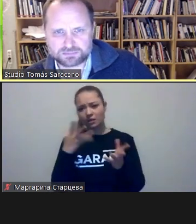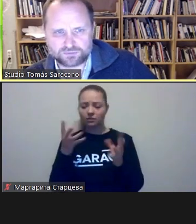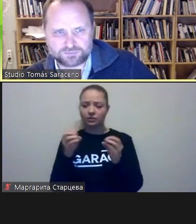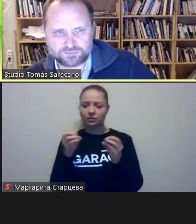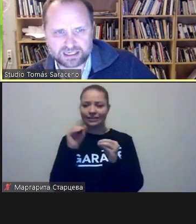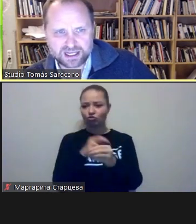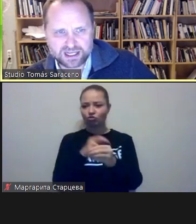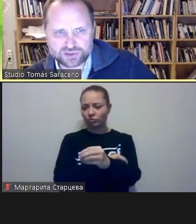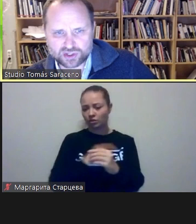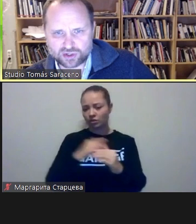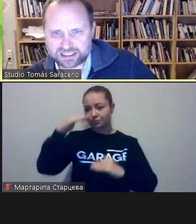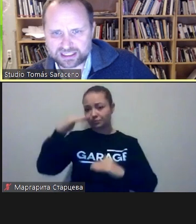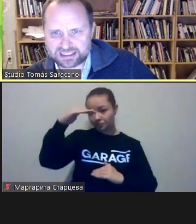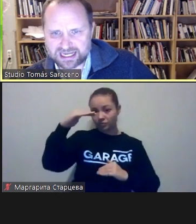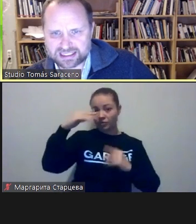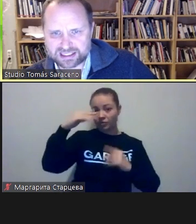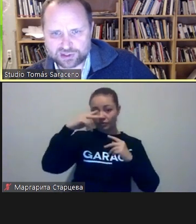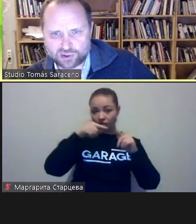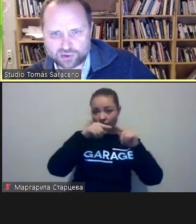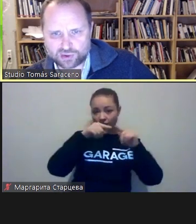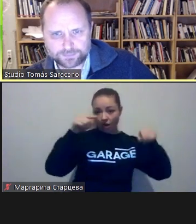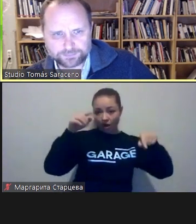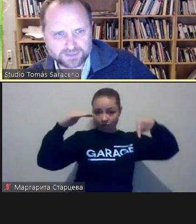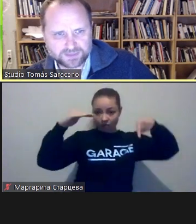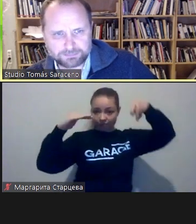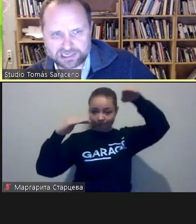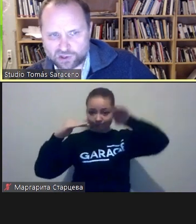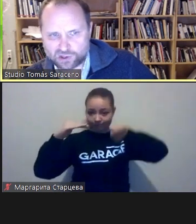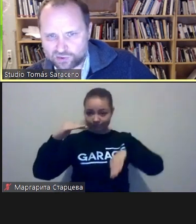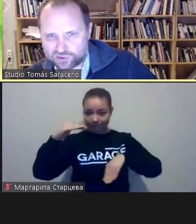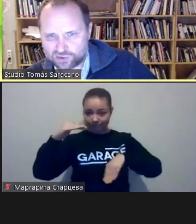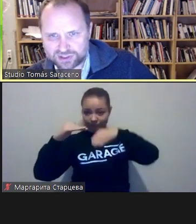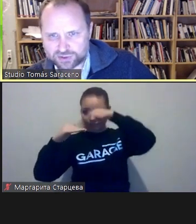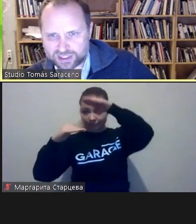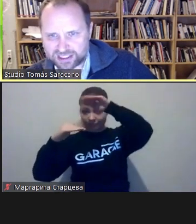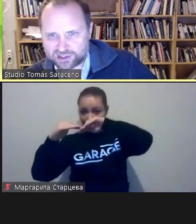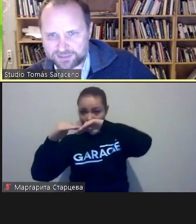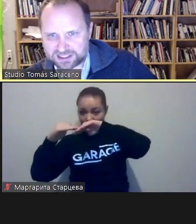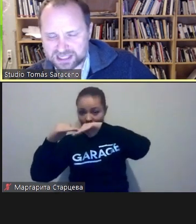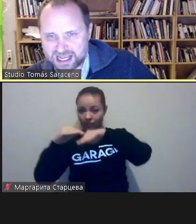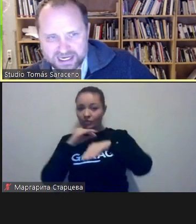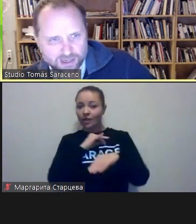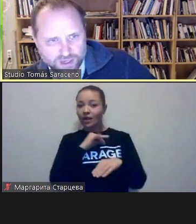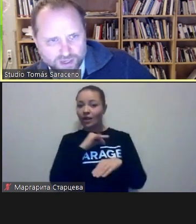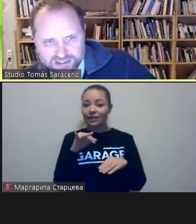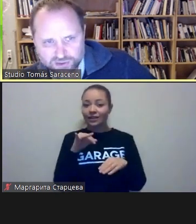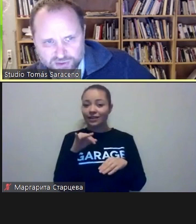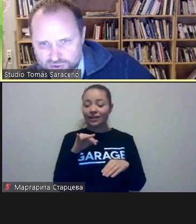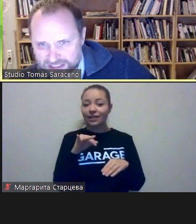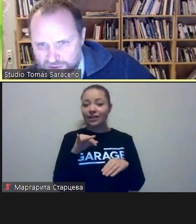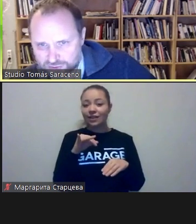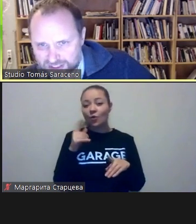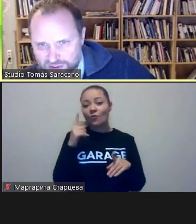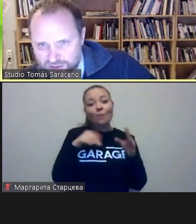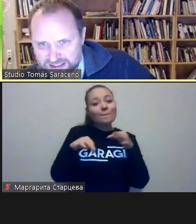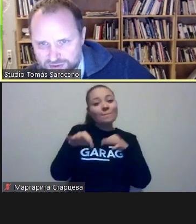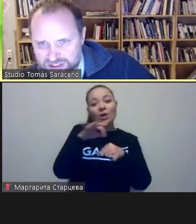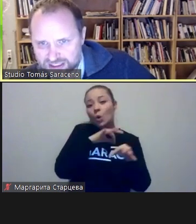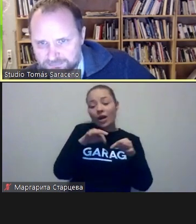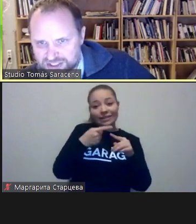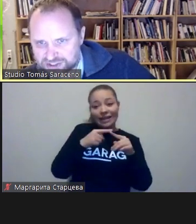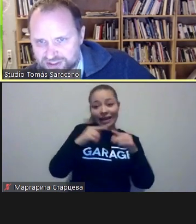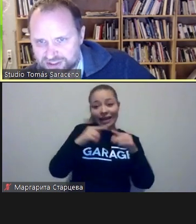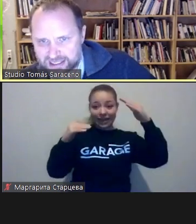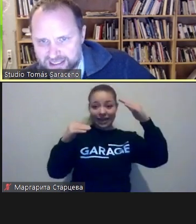its movement, you saw that it doesn't go below the 20 kilometers. Now, when it goes below 20 kilometers, you see